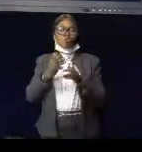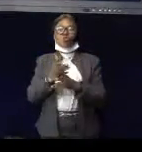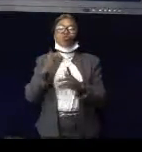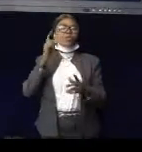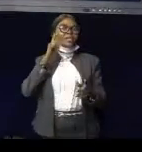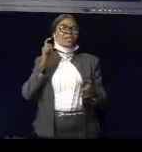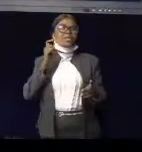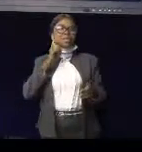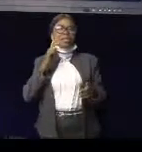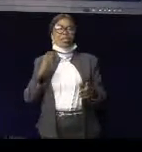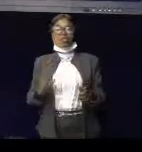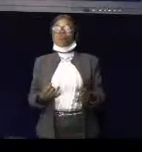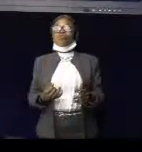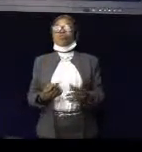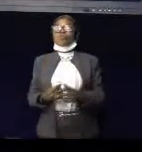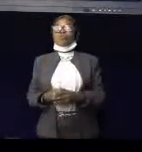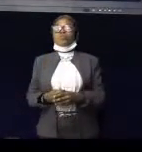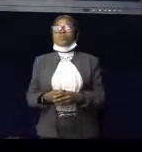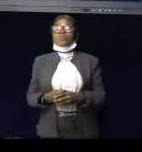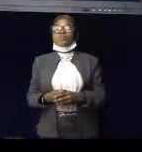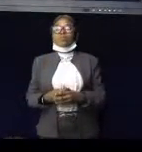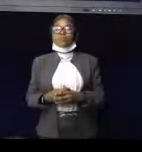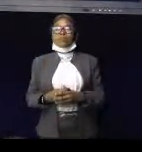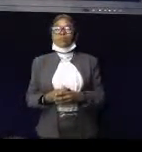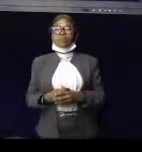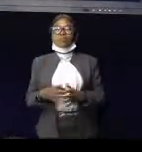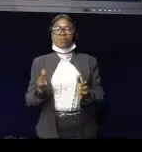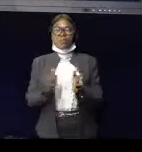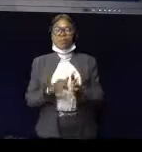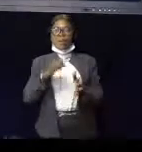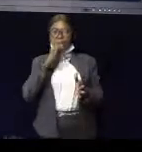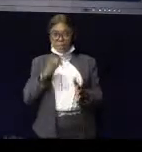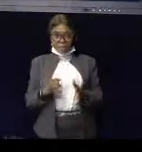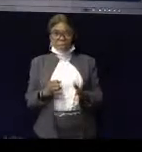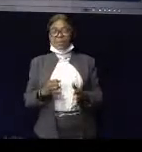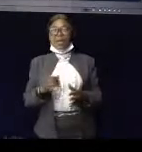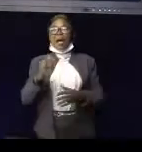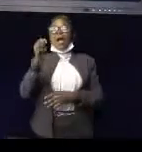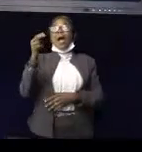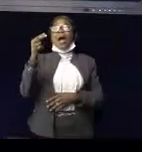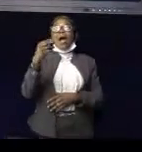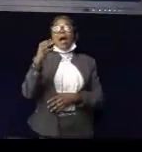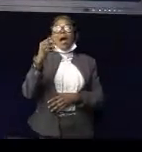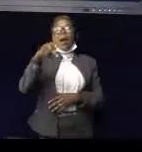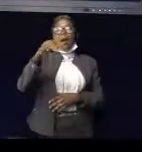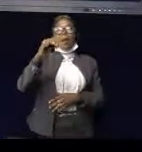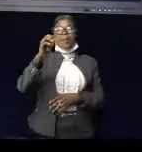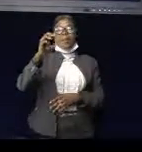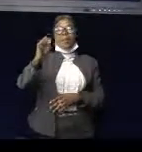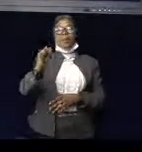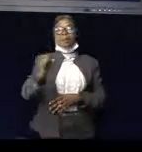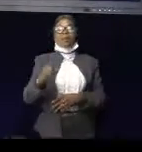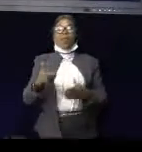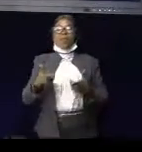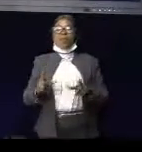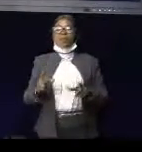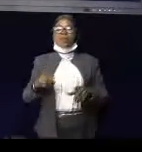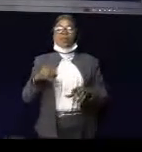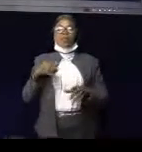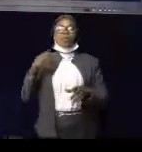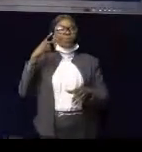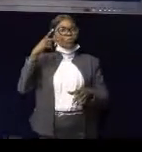Skin-to-skin contact through sexual intercourse. One can be infected that way. That is herpes. And let's look at the